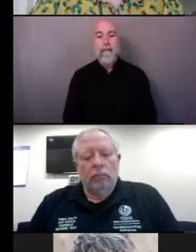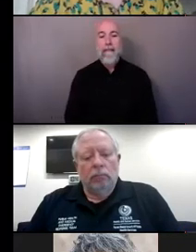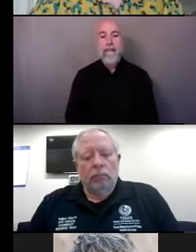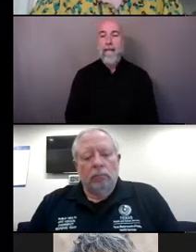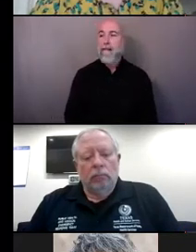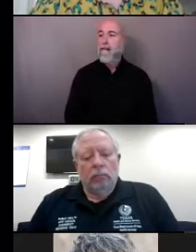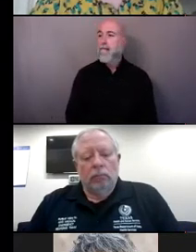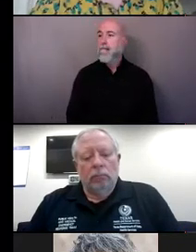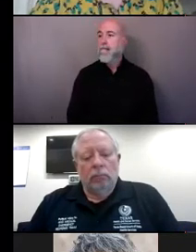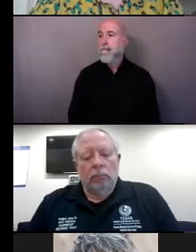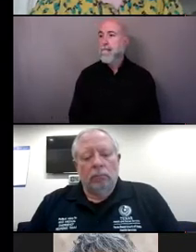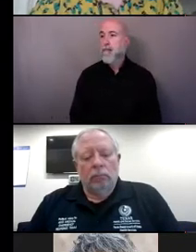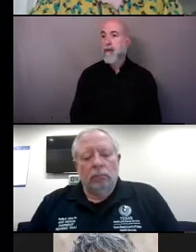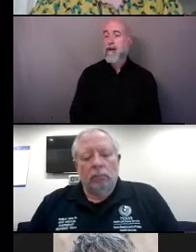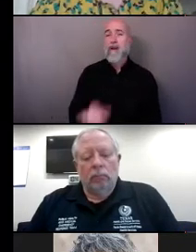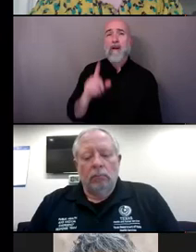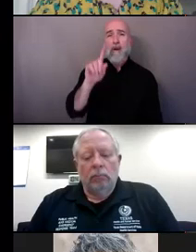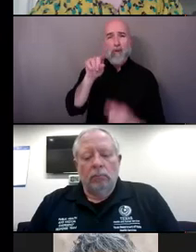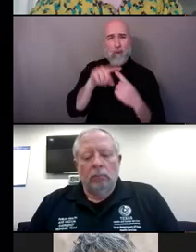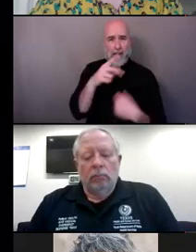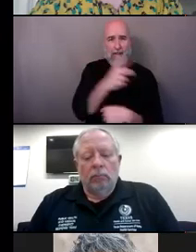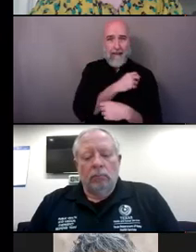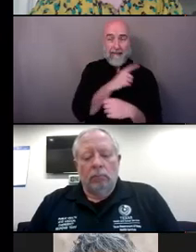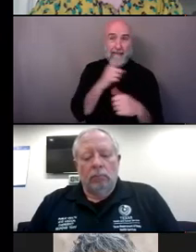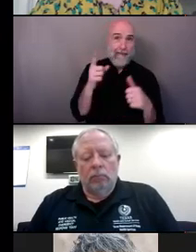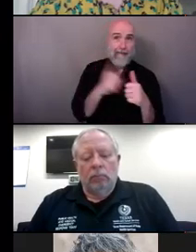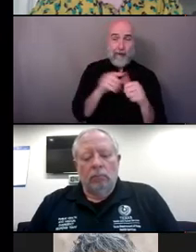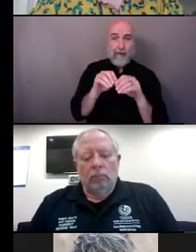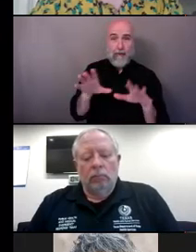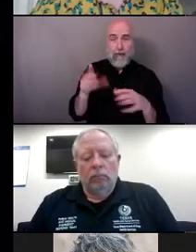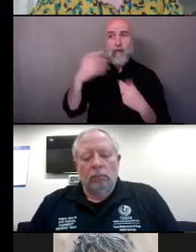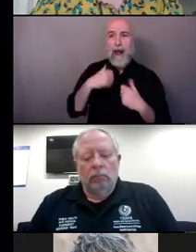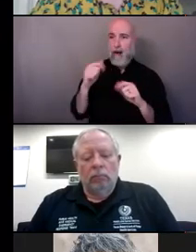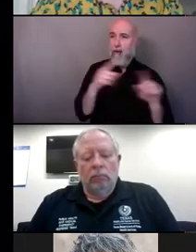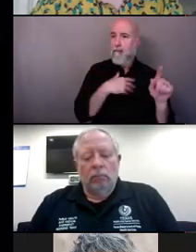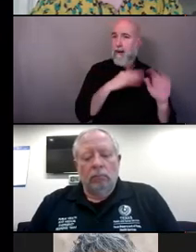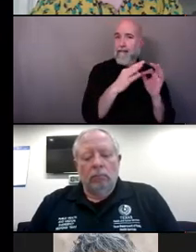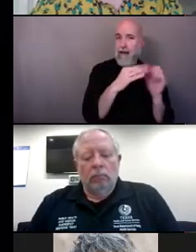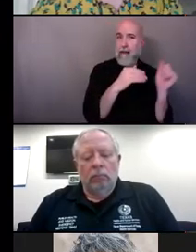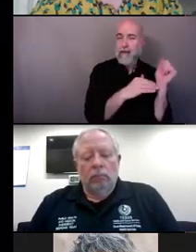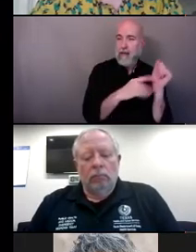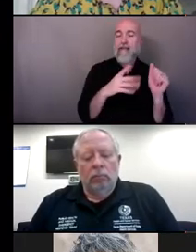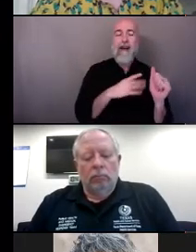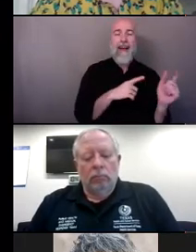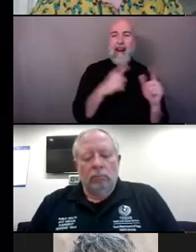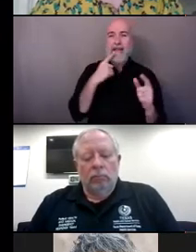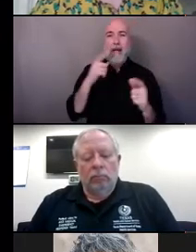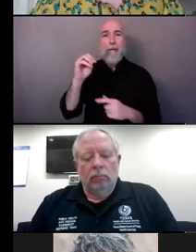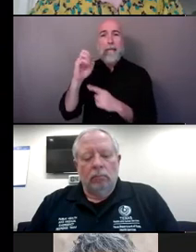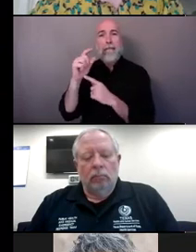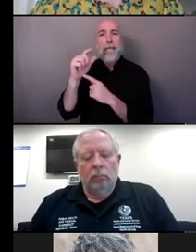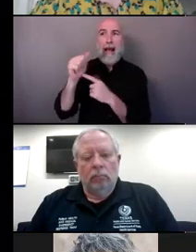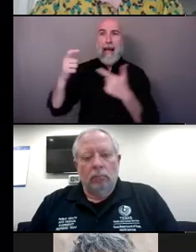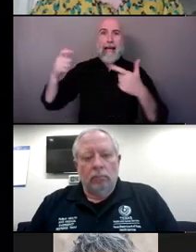When the vaccines were first released, I was told I could go to my family doctor, but then they told me I had to go to a mega vaccination site. Why did